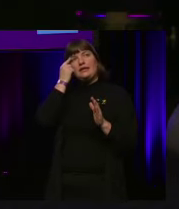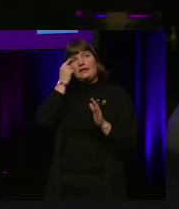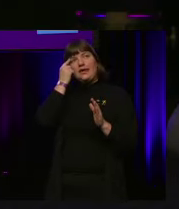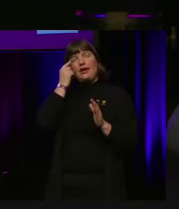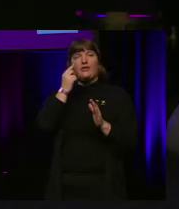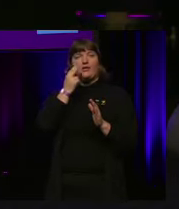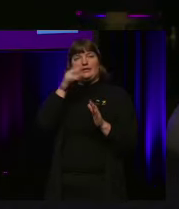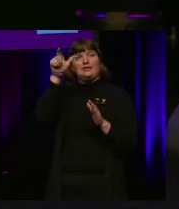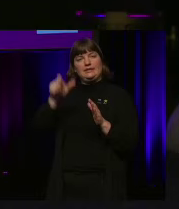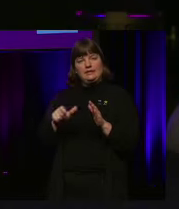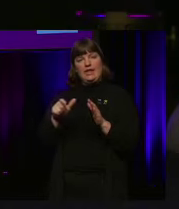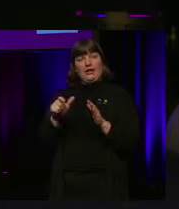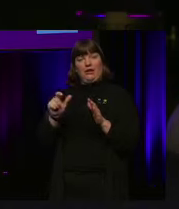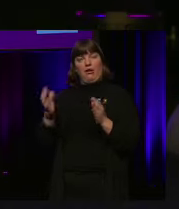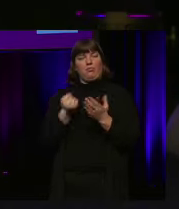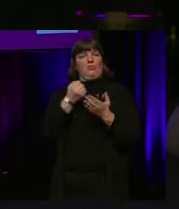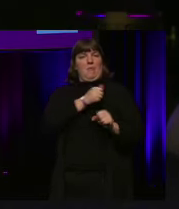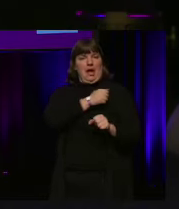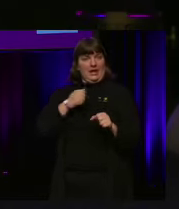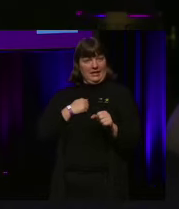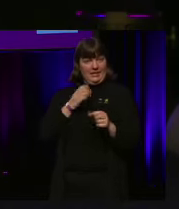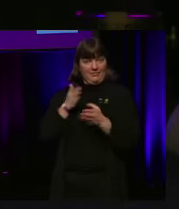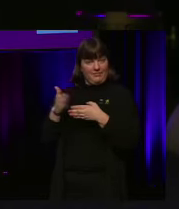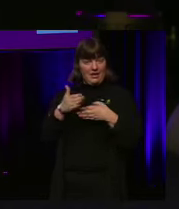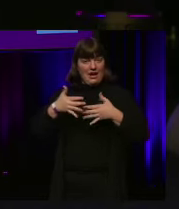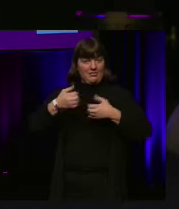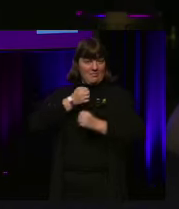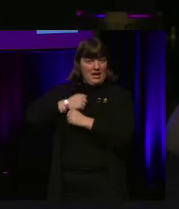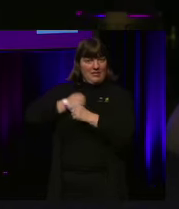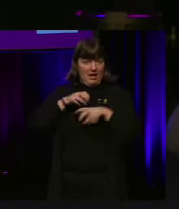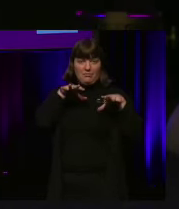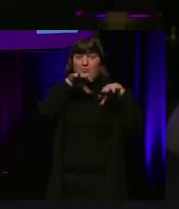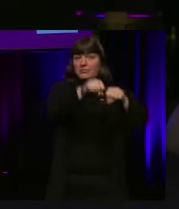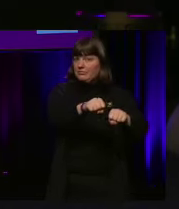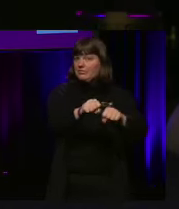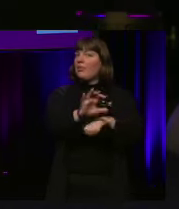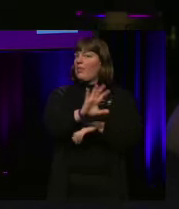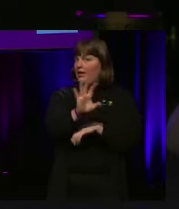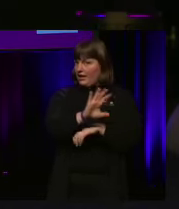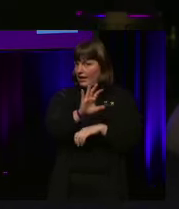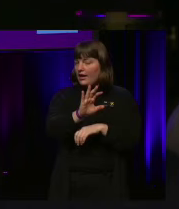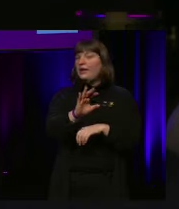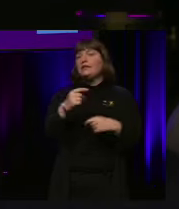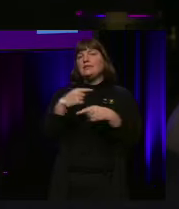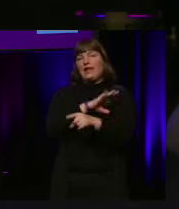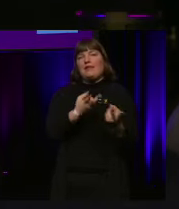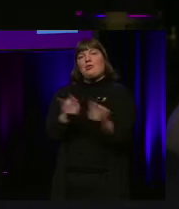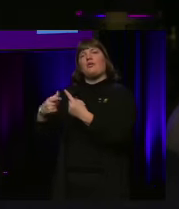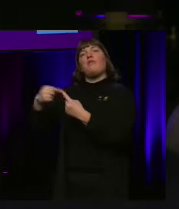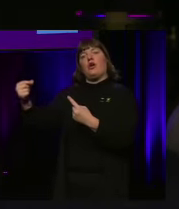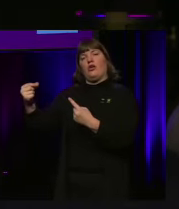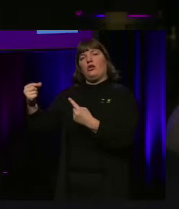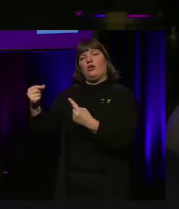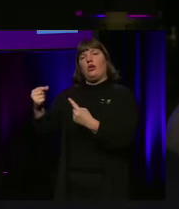came into power not through a military coup, but through a democratic election. He